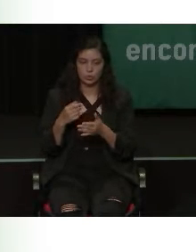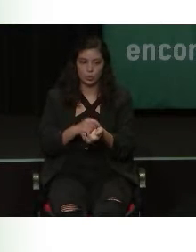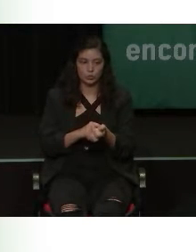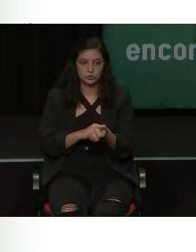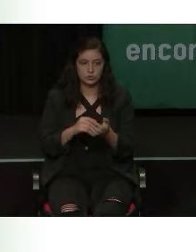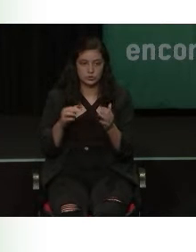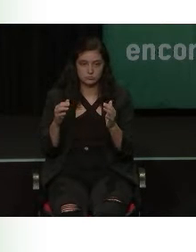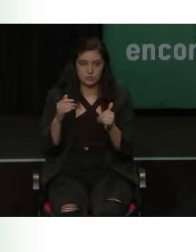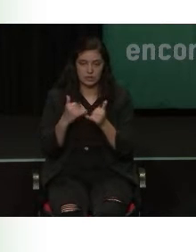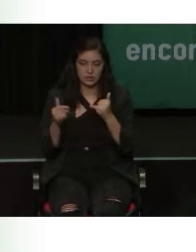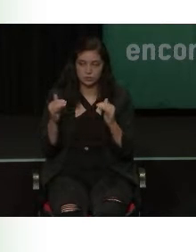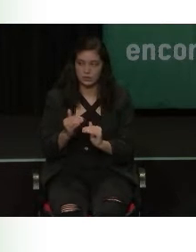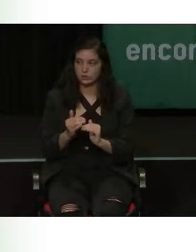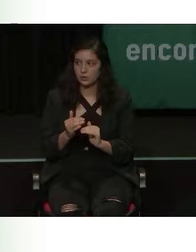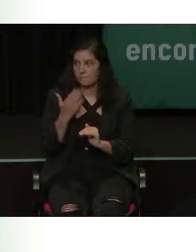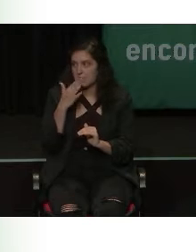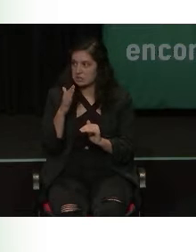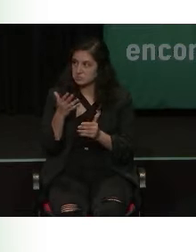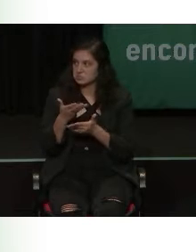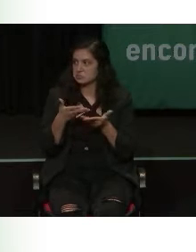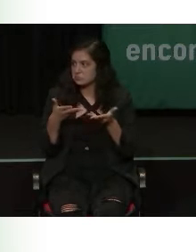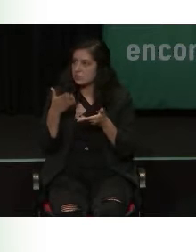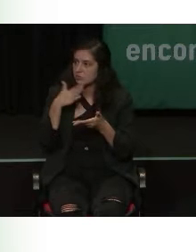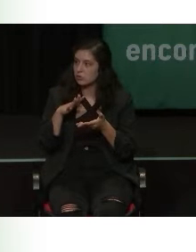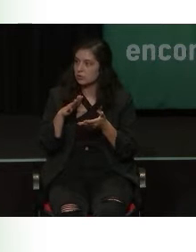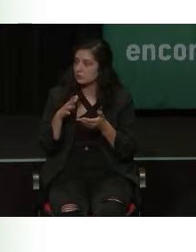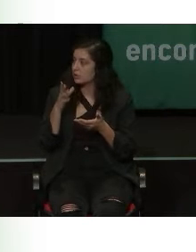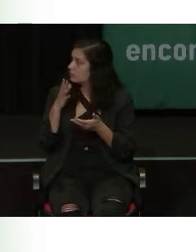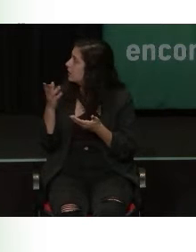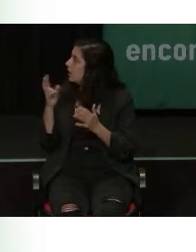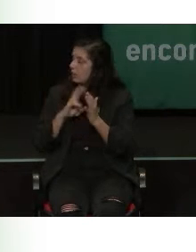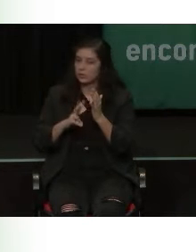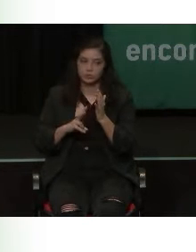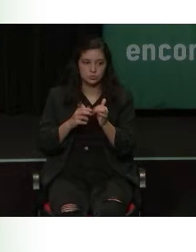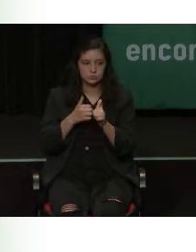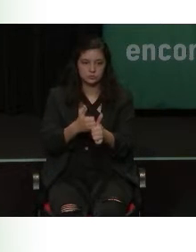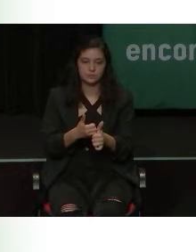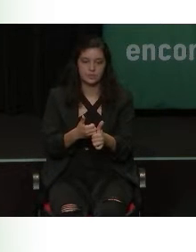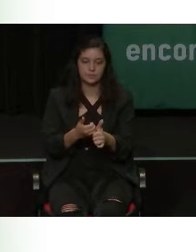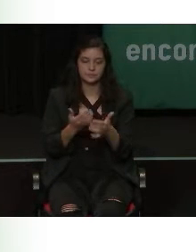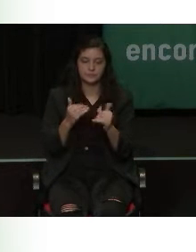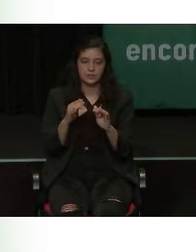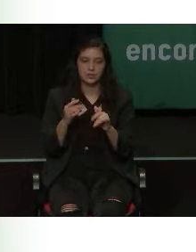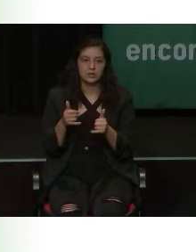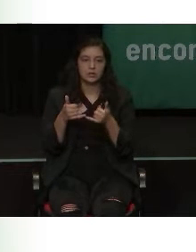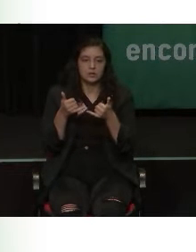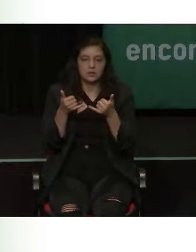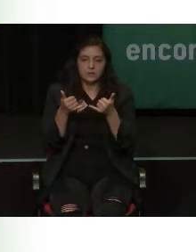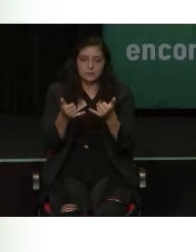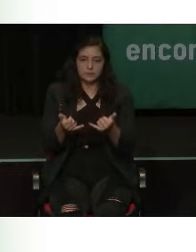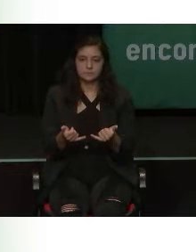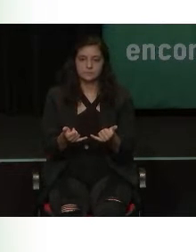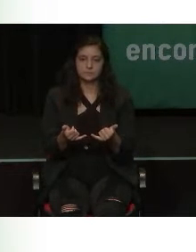COVID, less risk of behavior. And then we